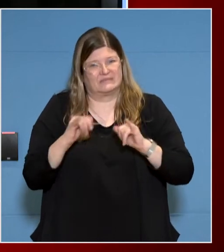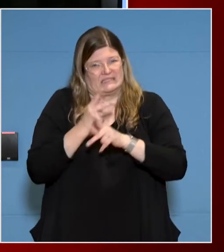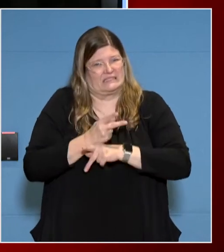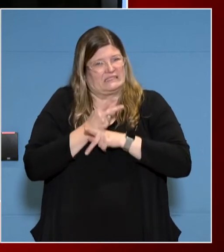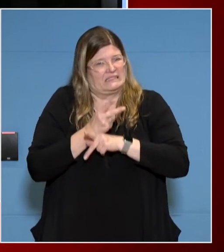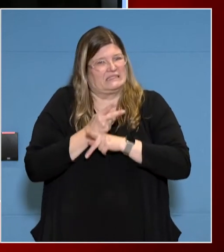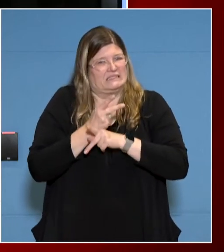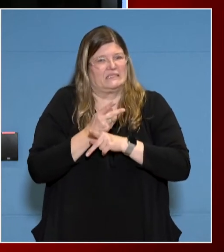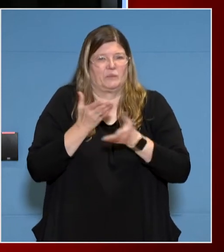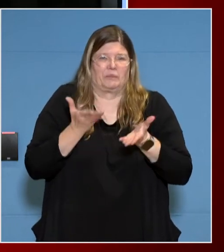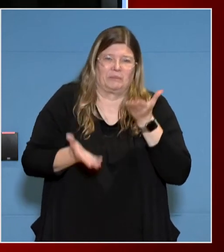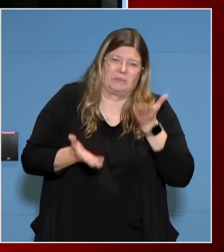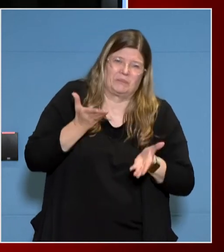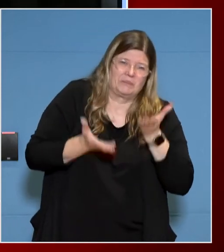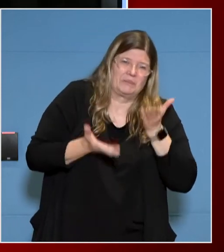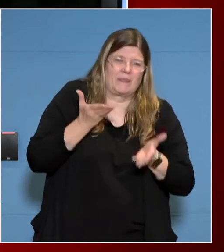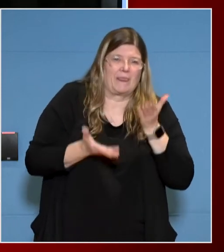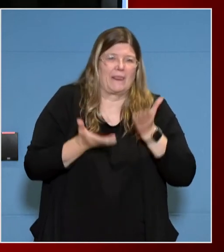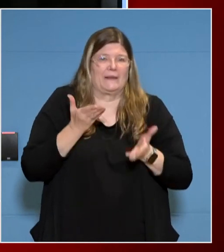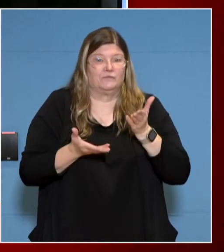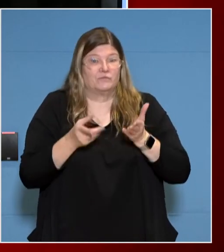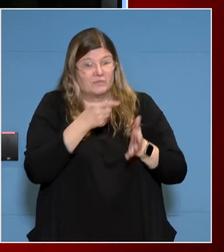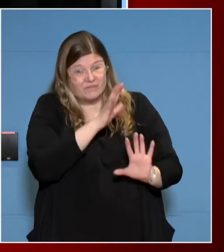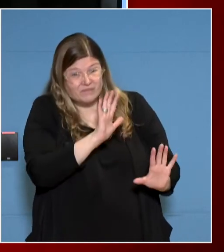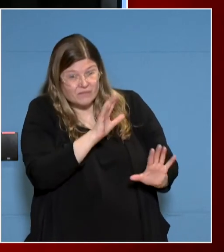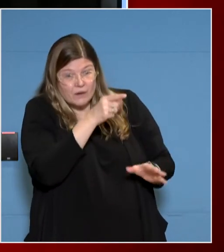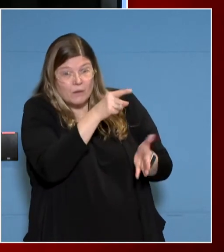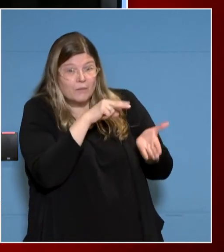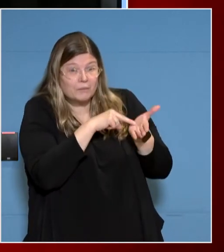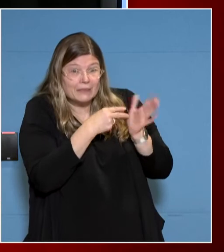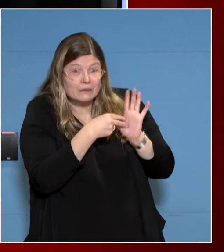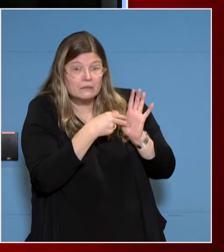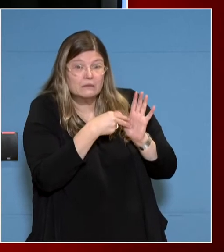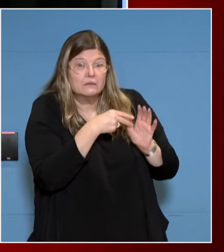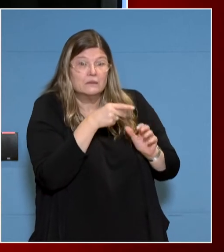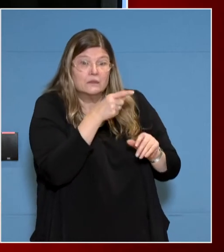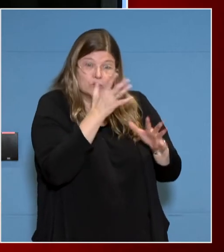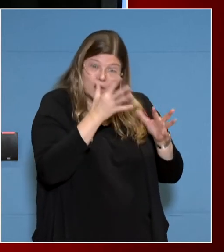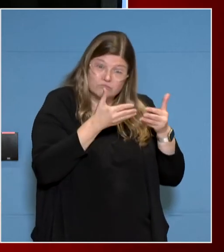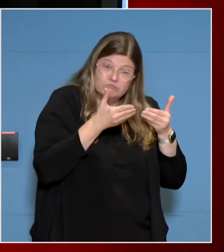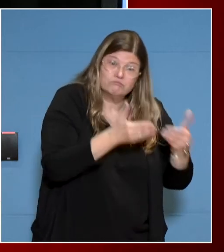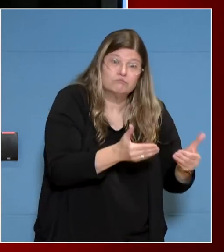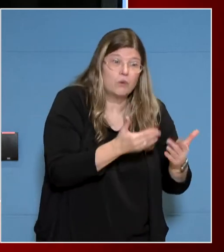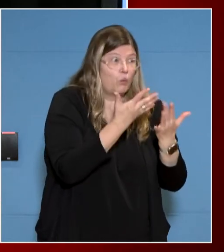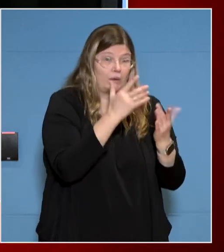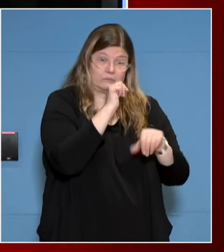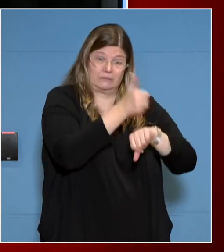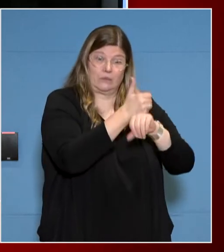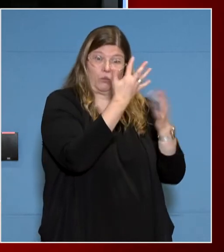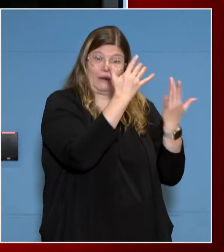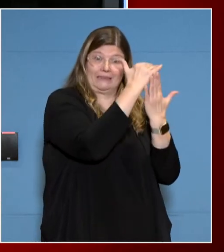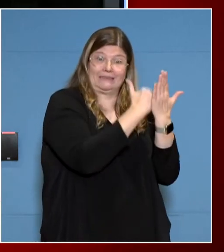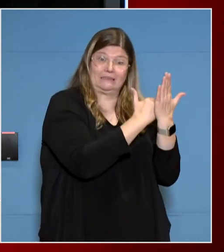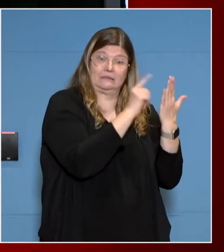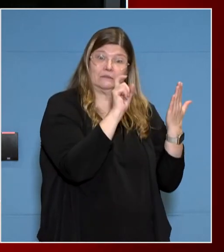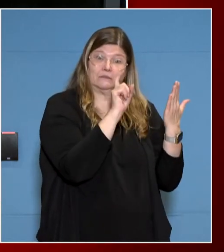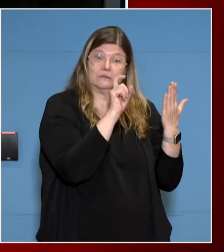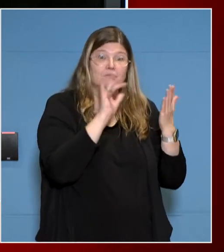So you are weighing whether to have a wait list for seniors. So I mean, I guess it's also the process of having to go every day, to be